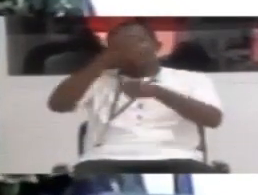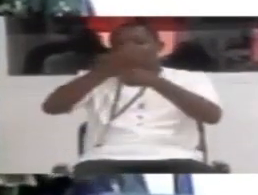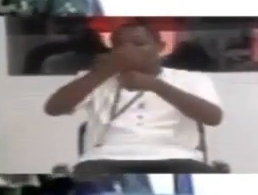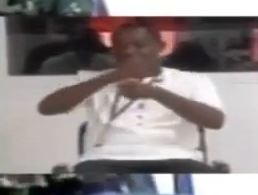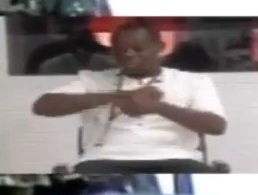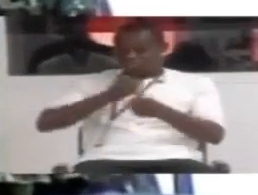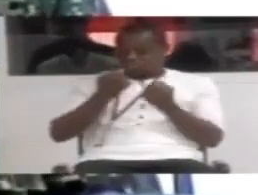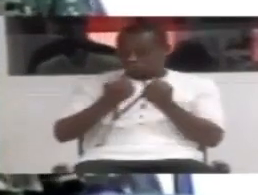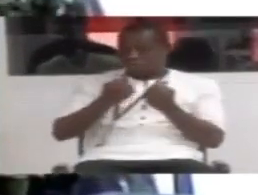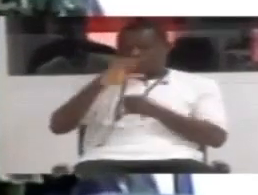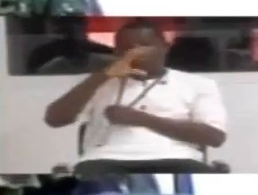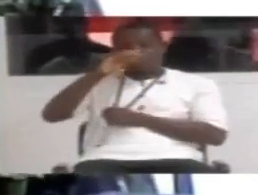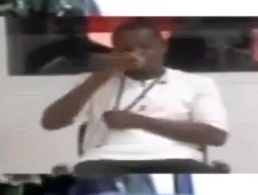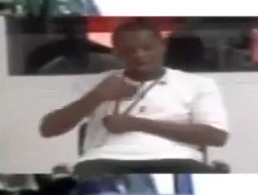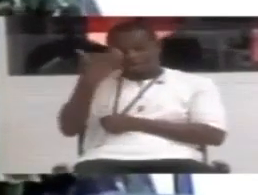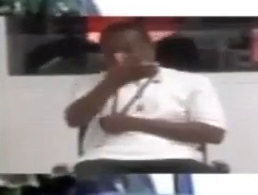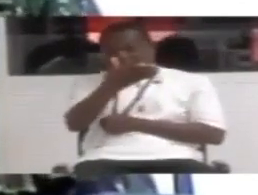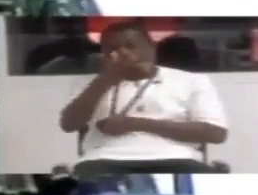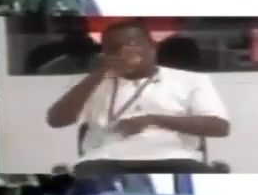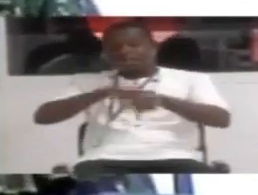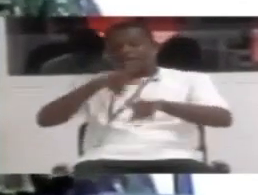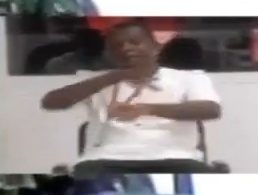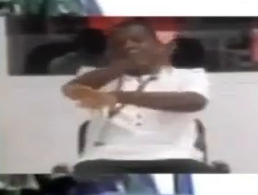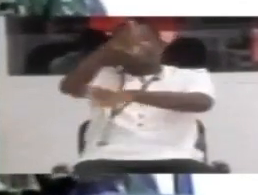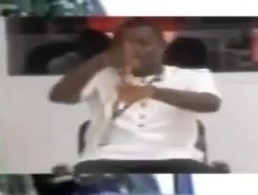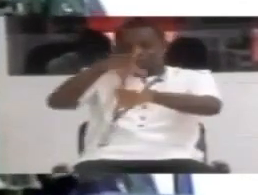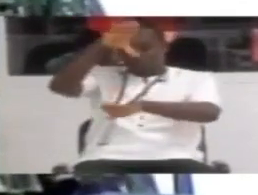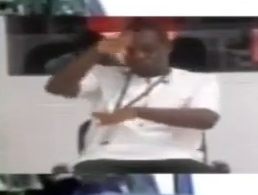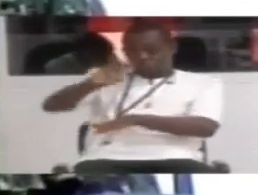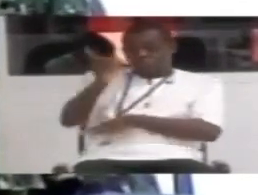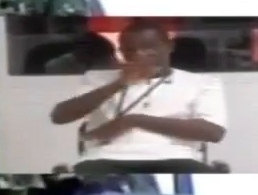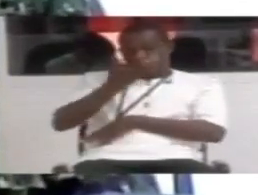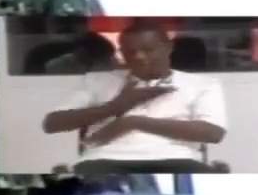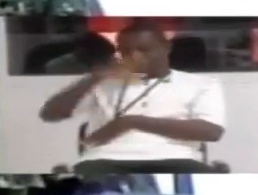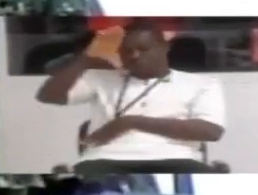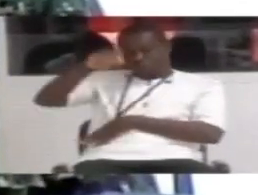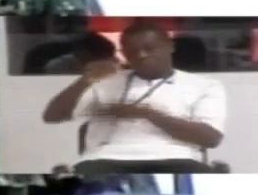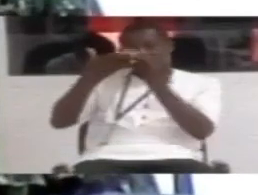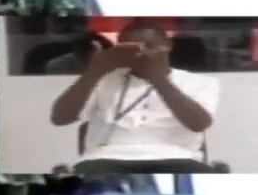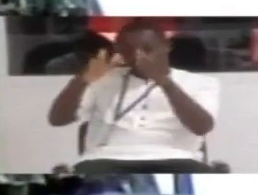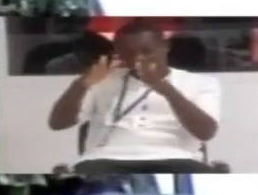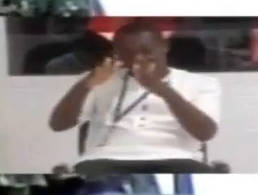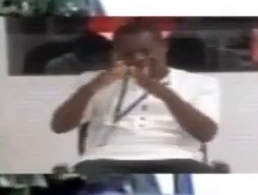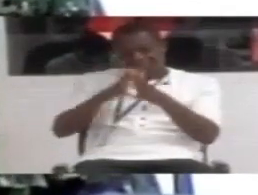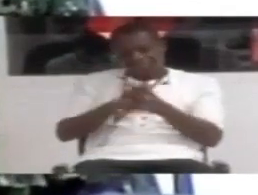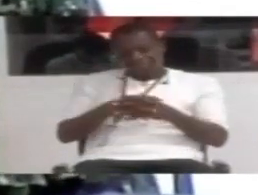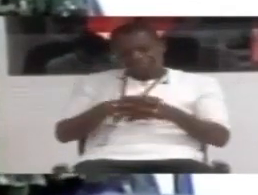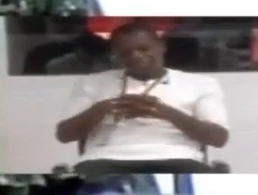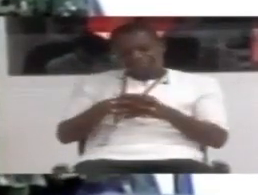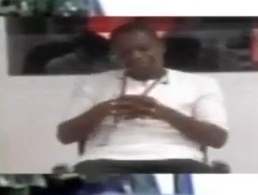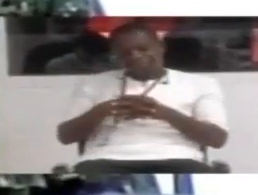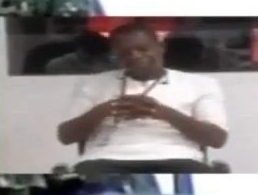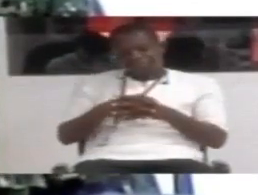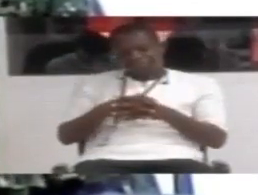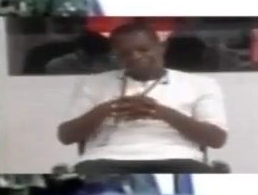suma wax ne féké nako bañ démé bé ci réñ bi def lu ñoo def bé paré. What solidifies my belief